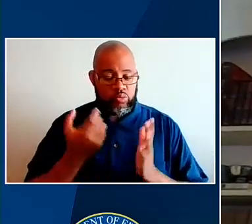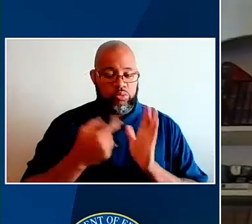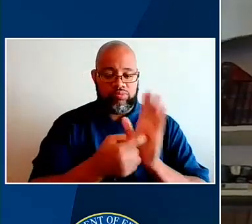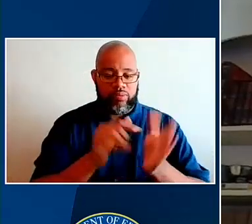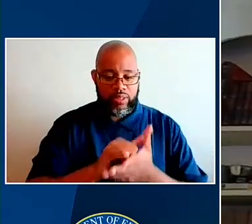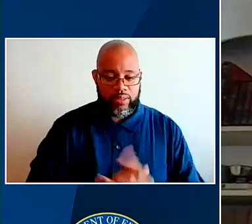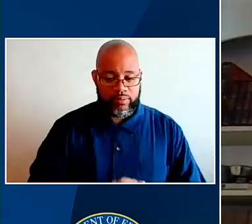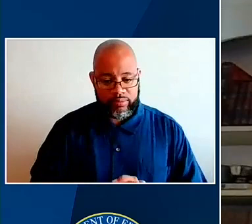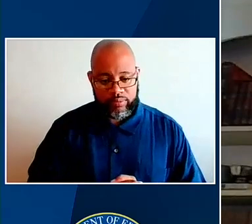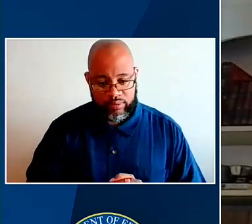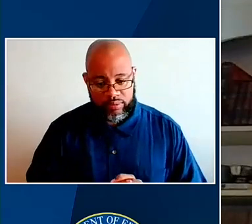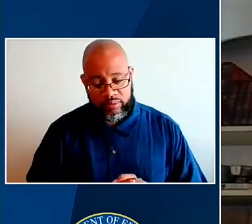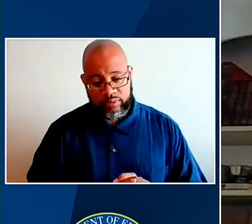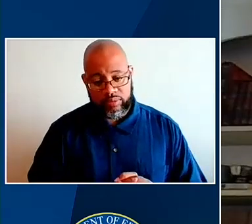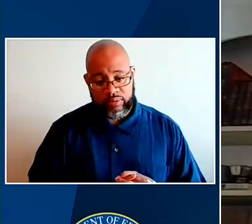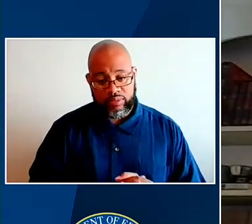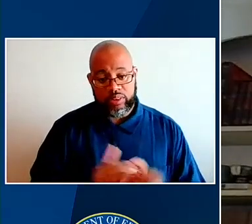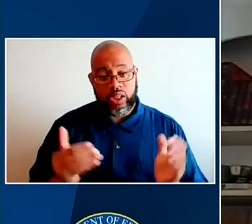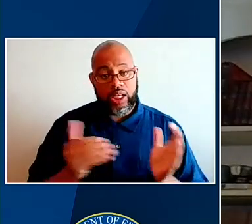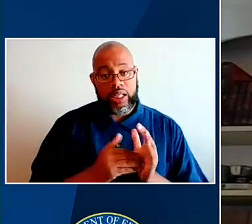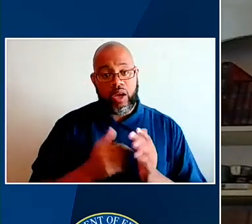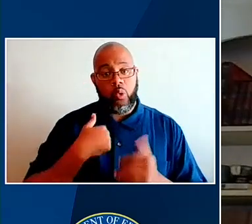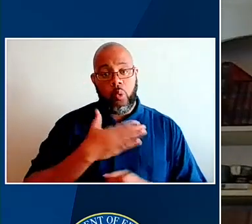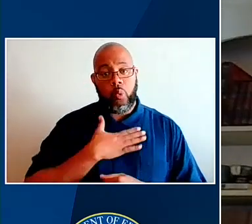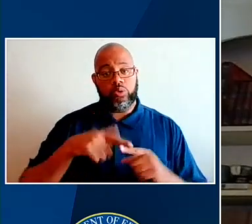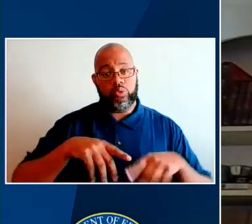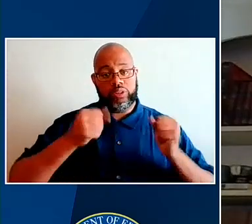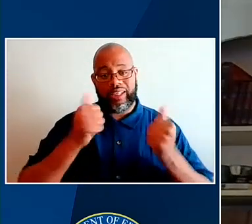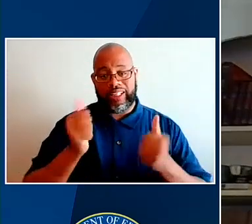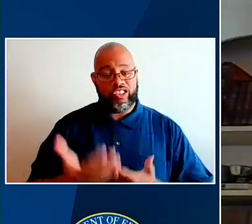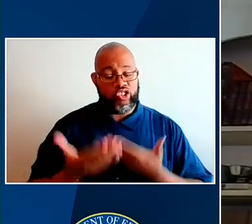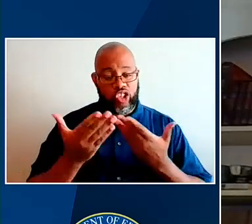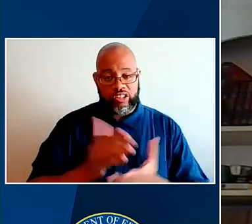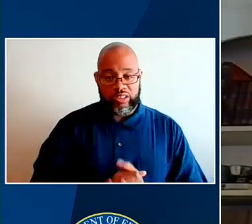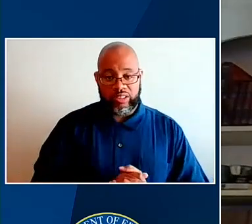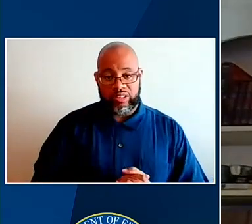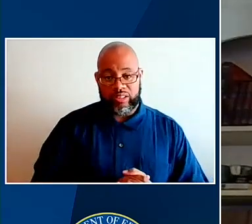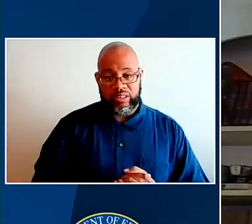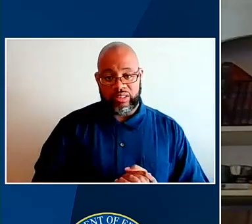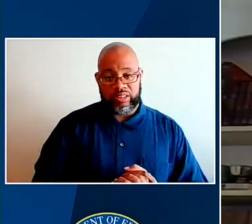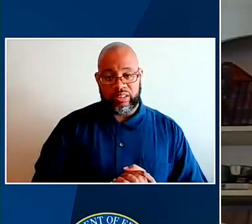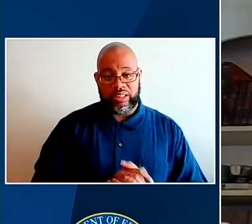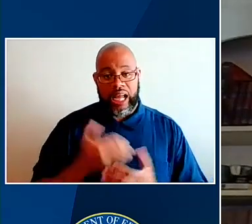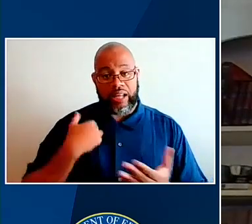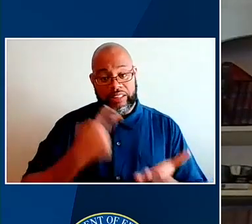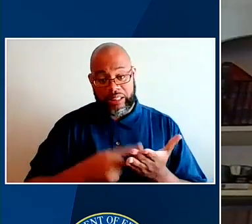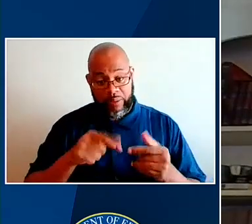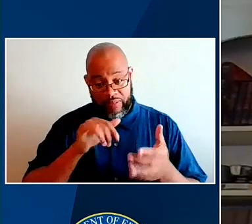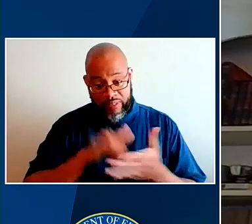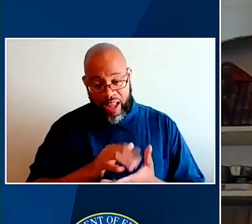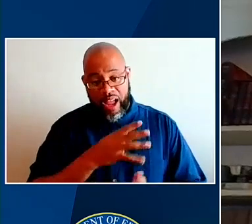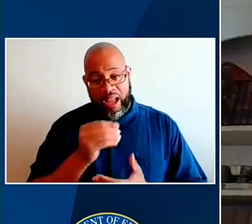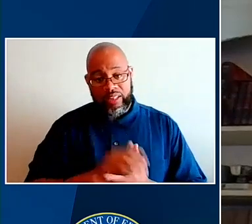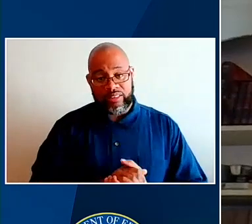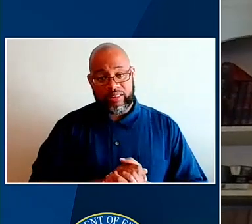So again, we're willing to take any suggestions, hearing discussion about it. And